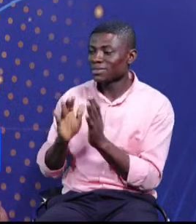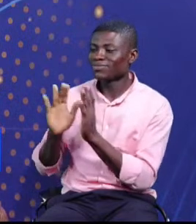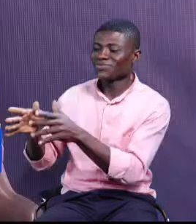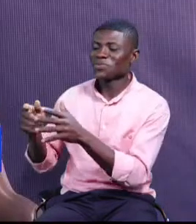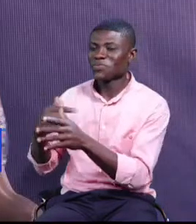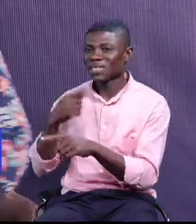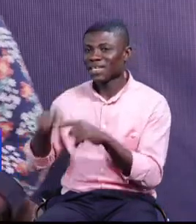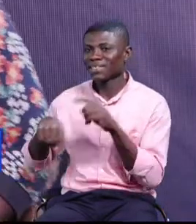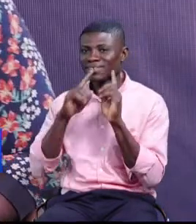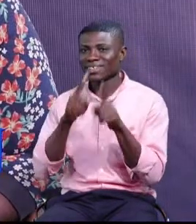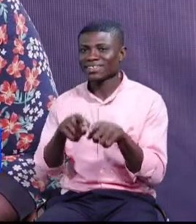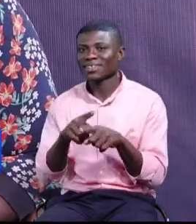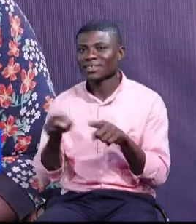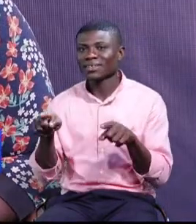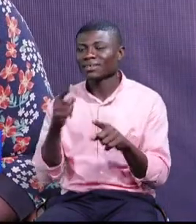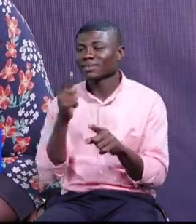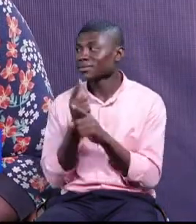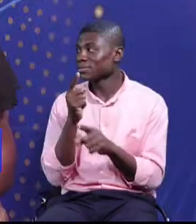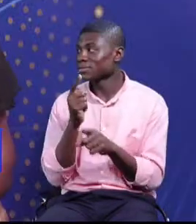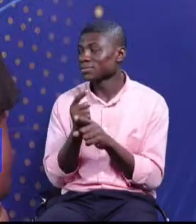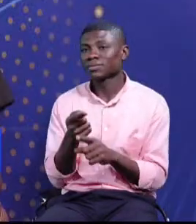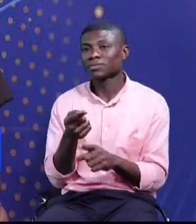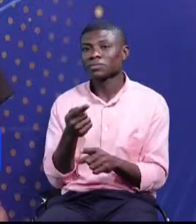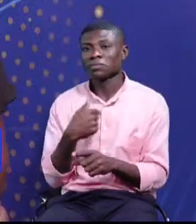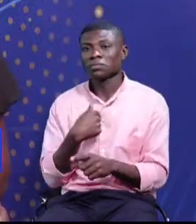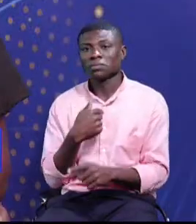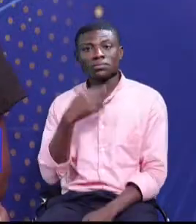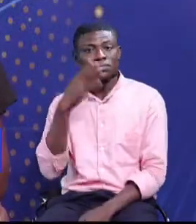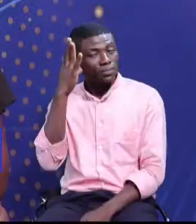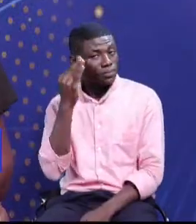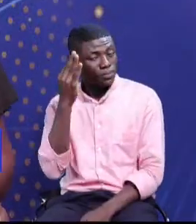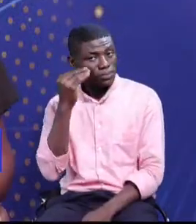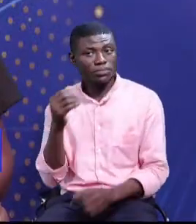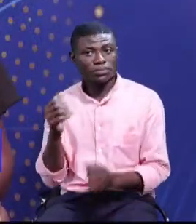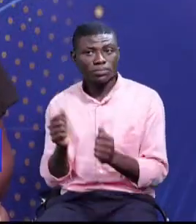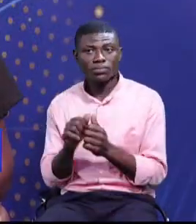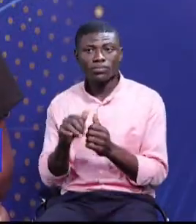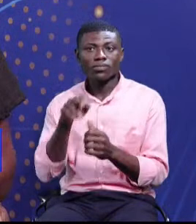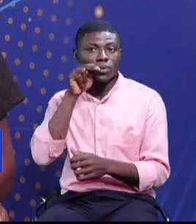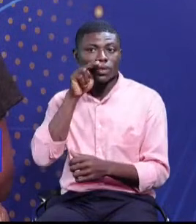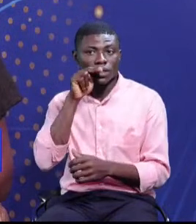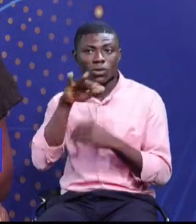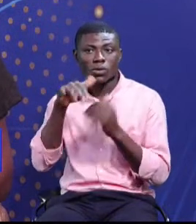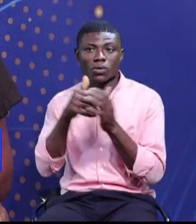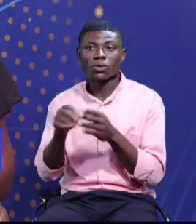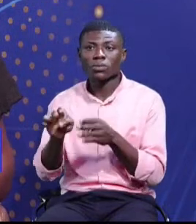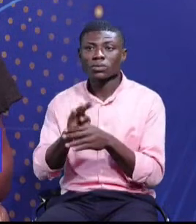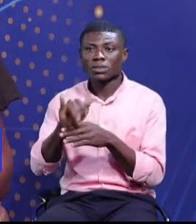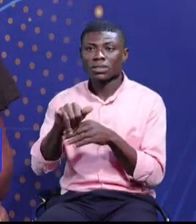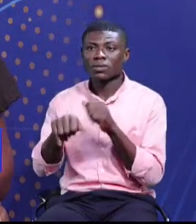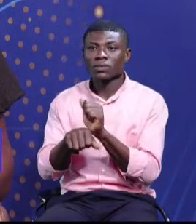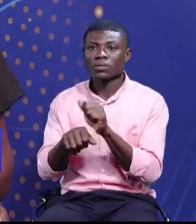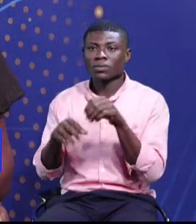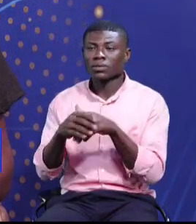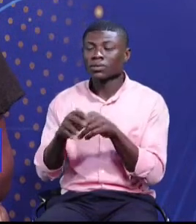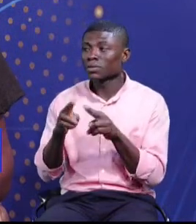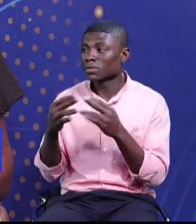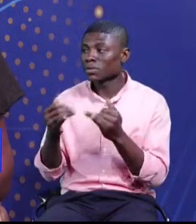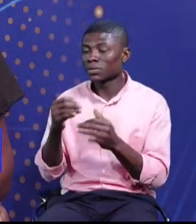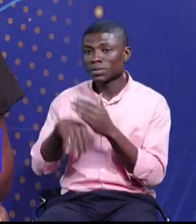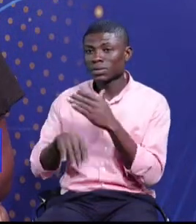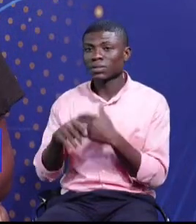that to you. But just from our experience with the Nigerian entities that have been coming in, and you know,